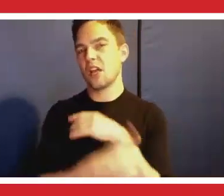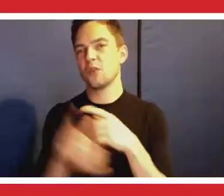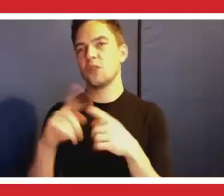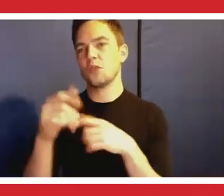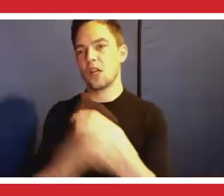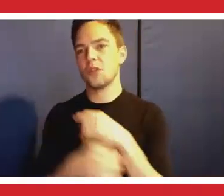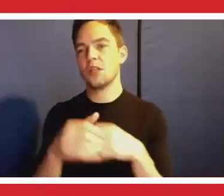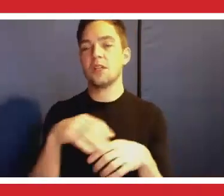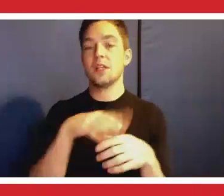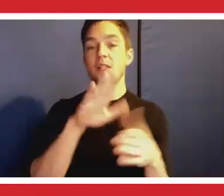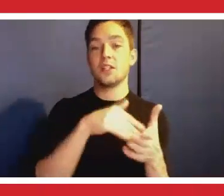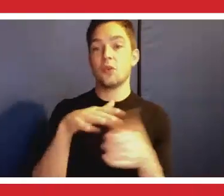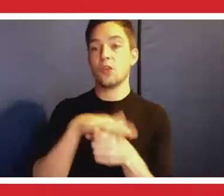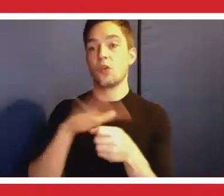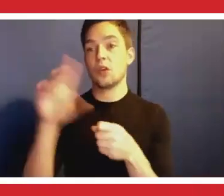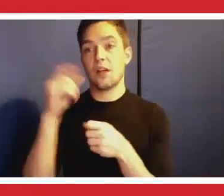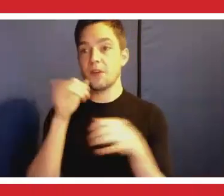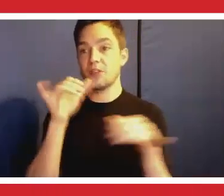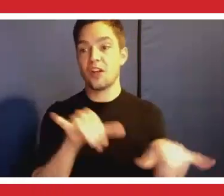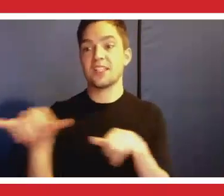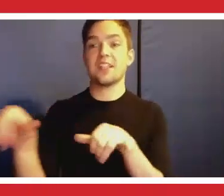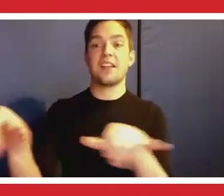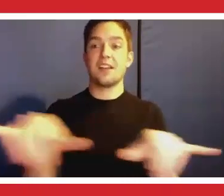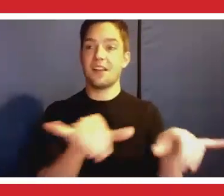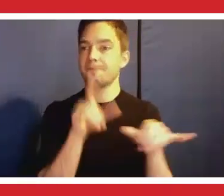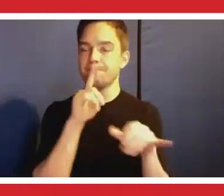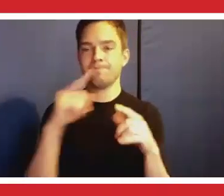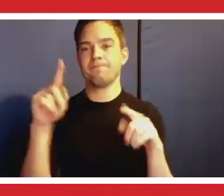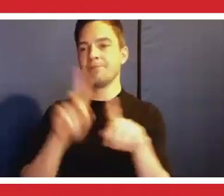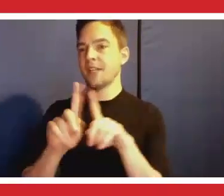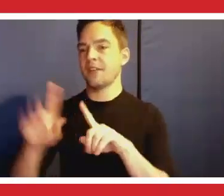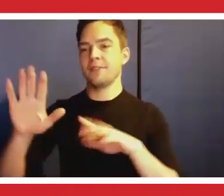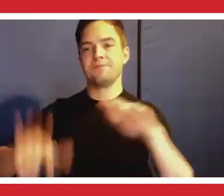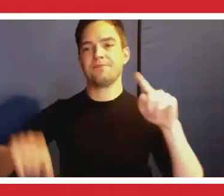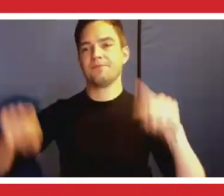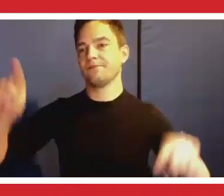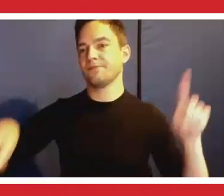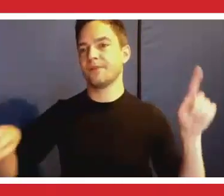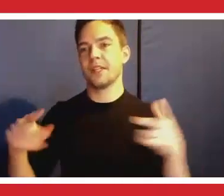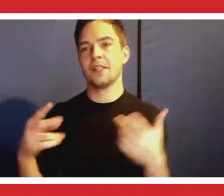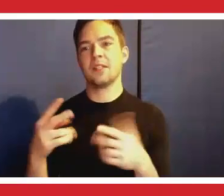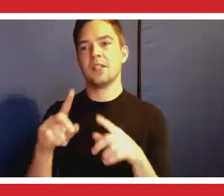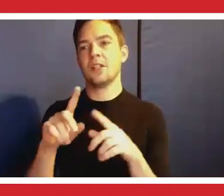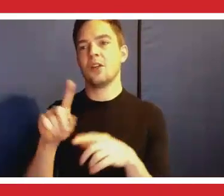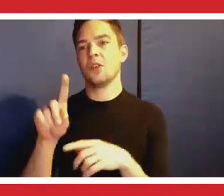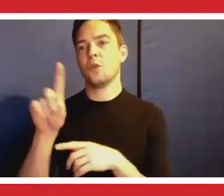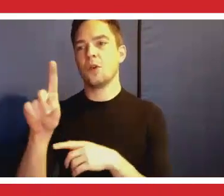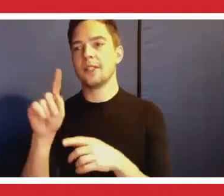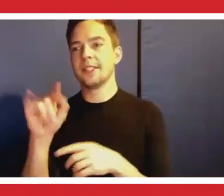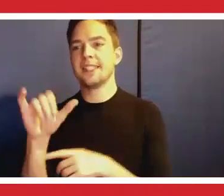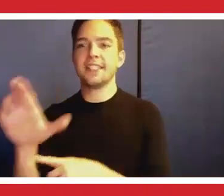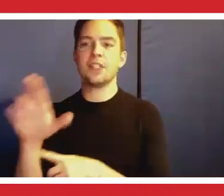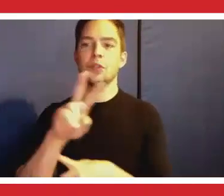and local government is not a consistent thing, and people have different 2-tier, 3-tier systems and things like that. So you need to